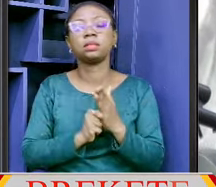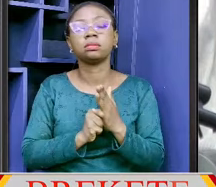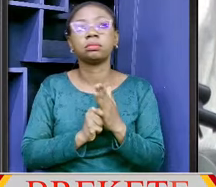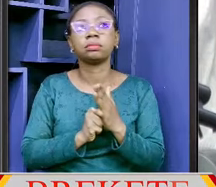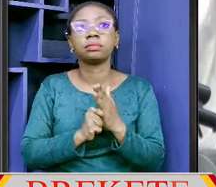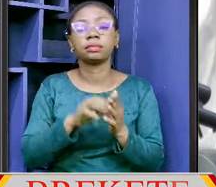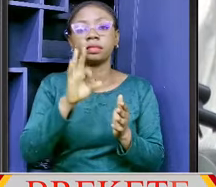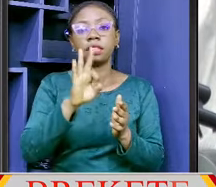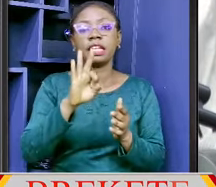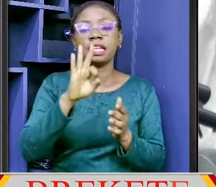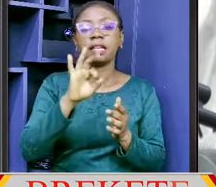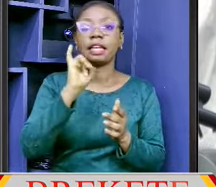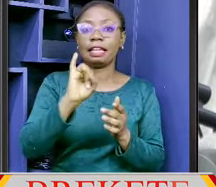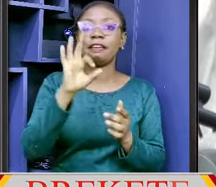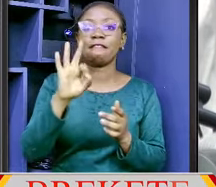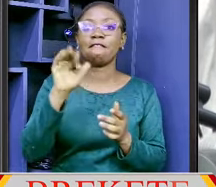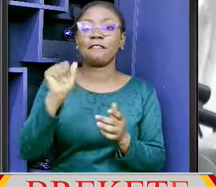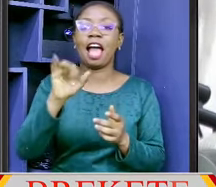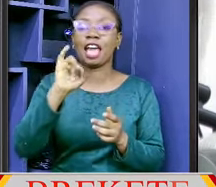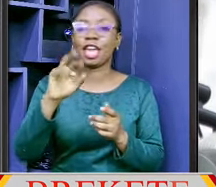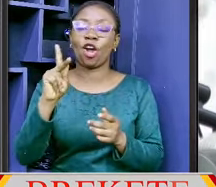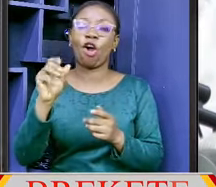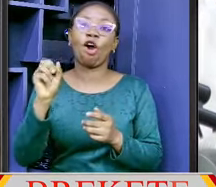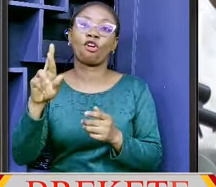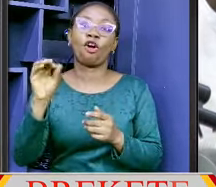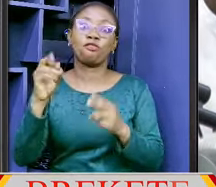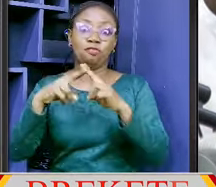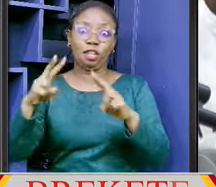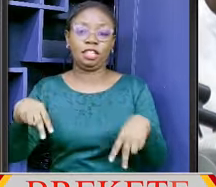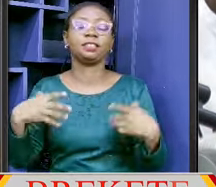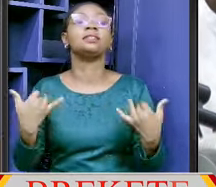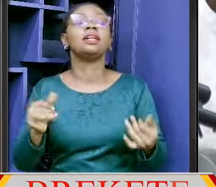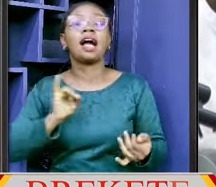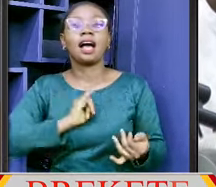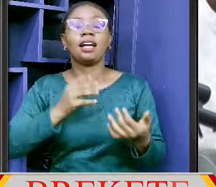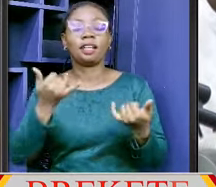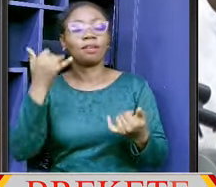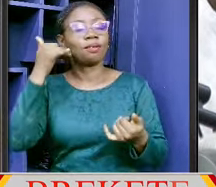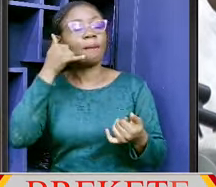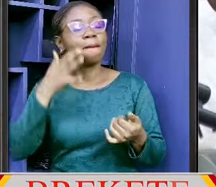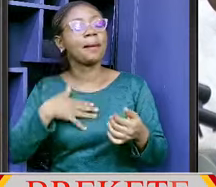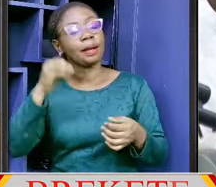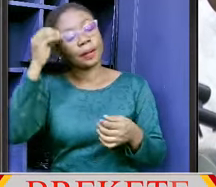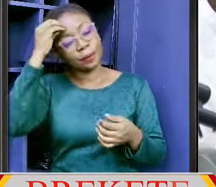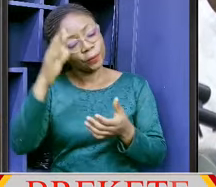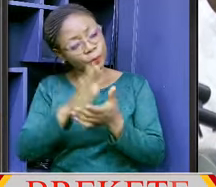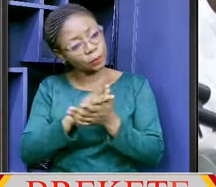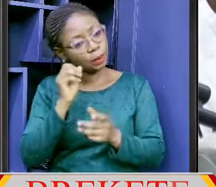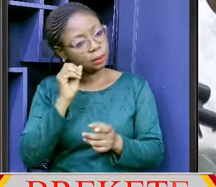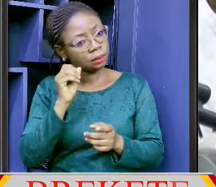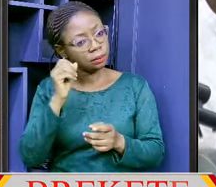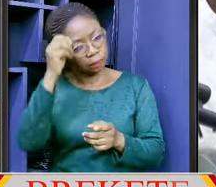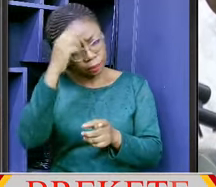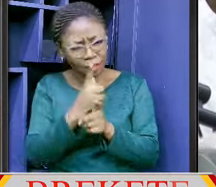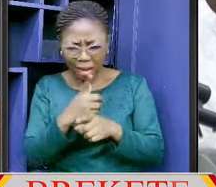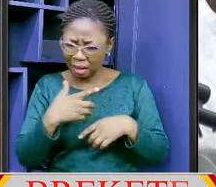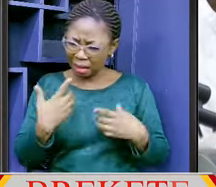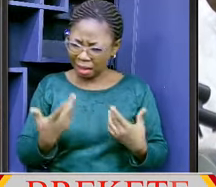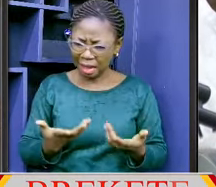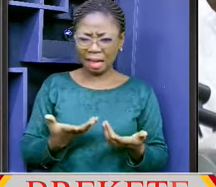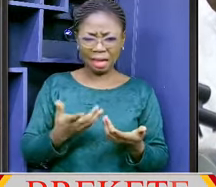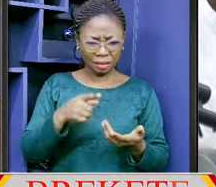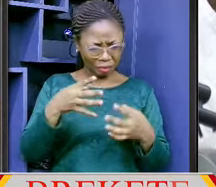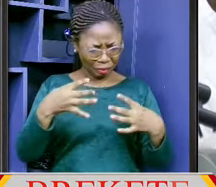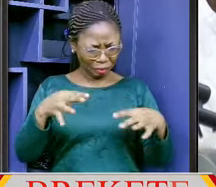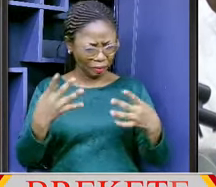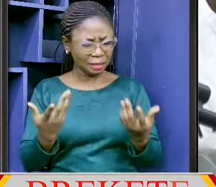Ifeanyi Korokpa. Okay. So I now call my husband, brother. And I now ask, sir, they have